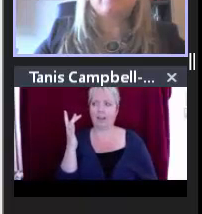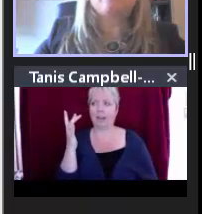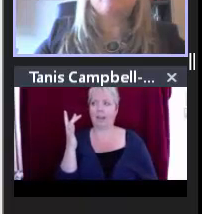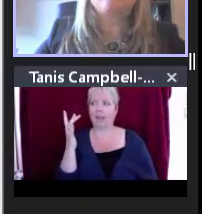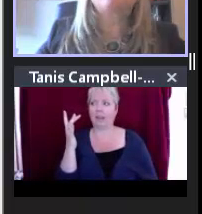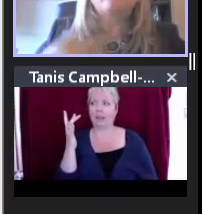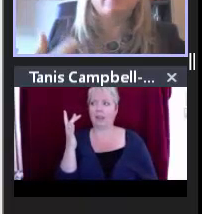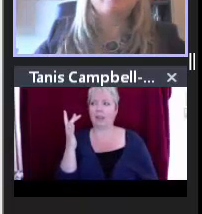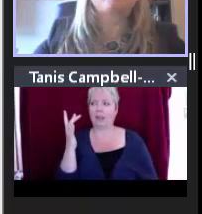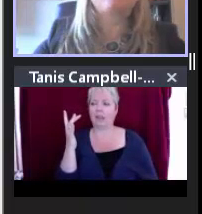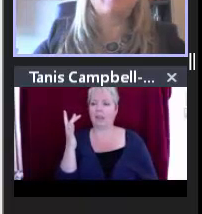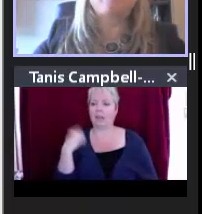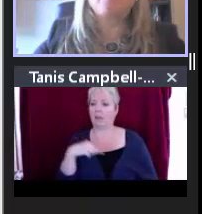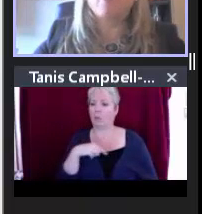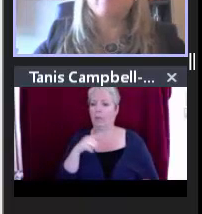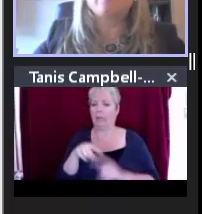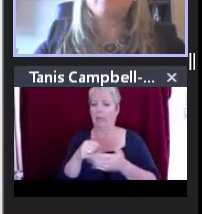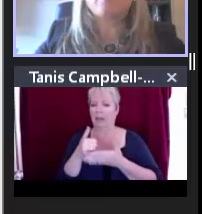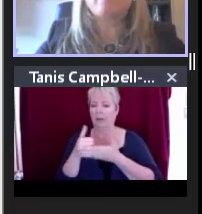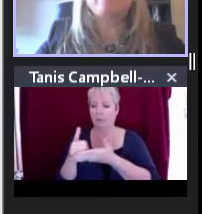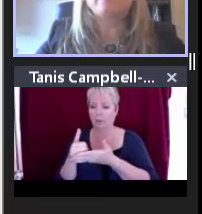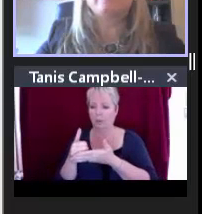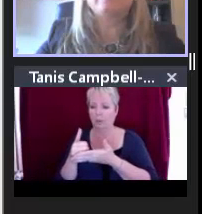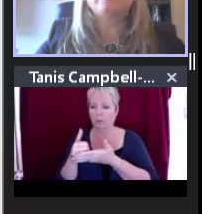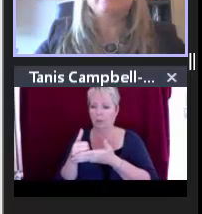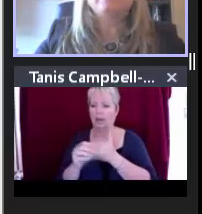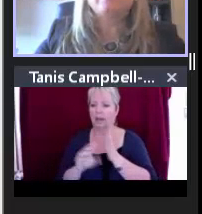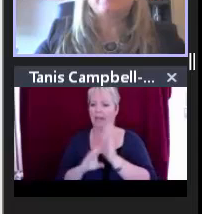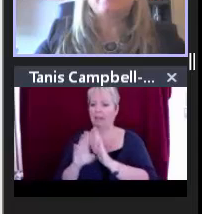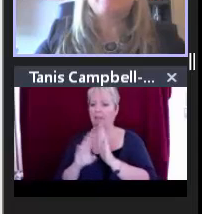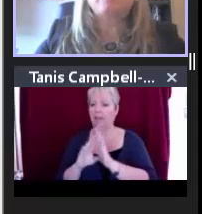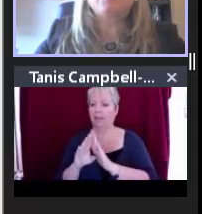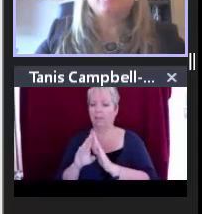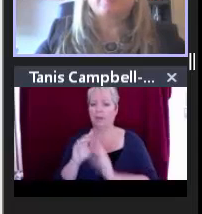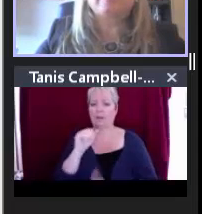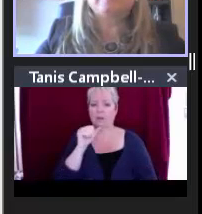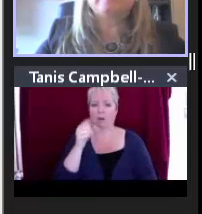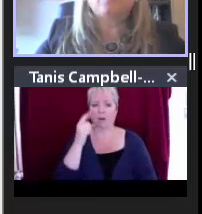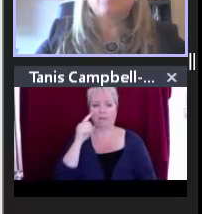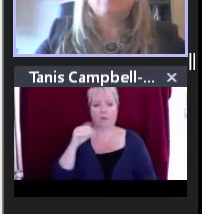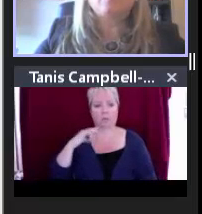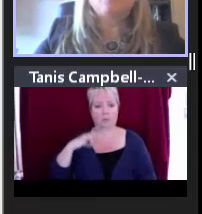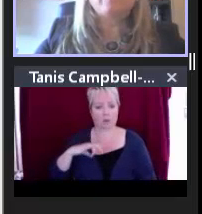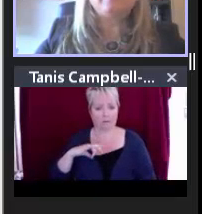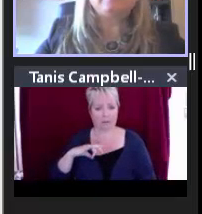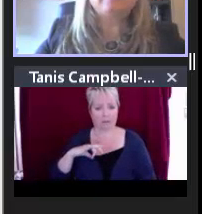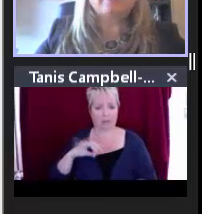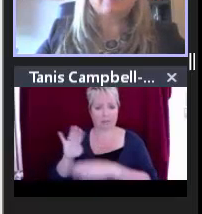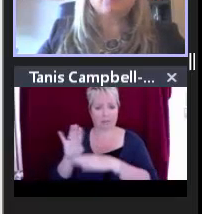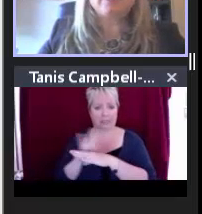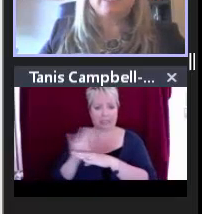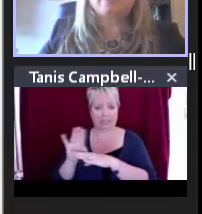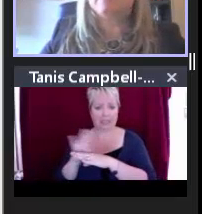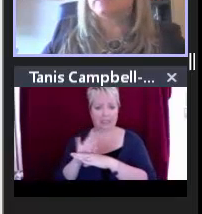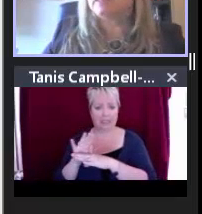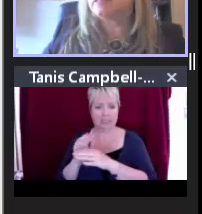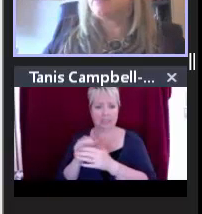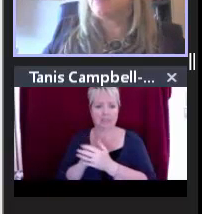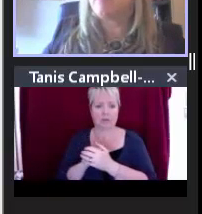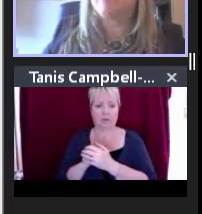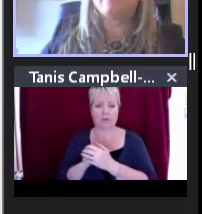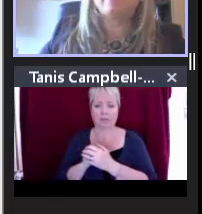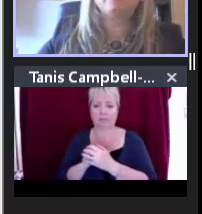you with developing a not-for-profit enterprise. So what it is that actually